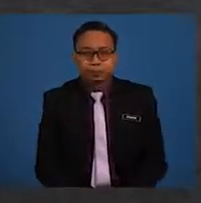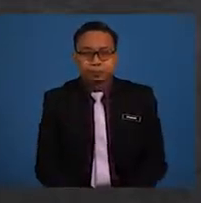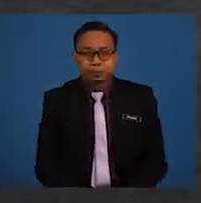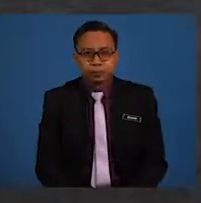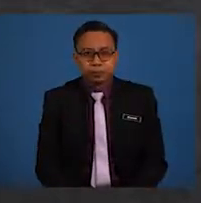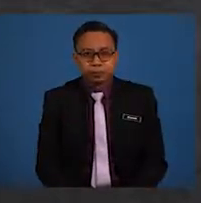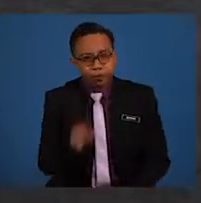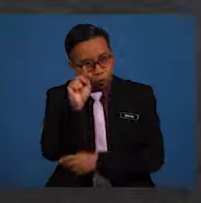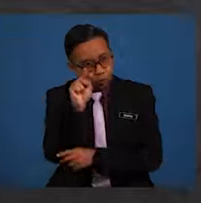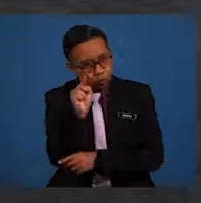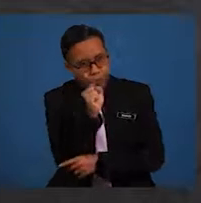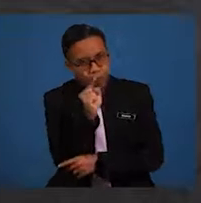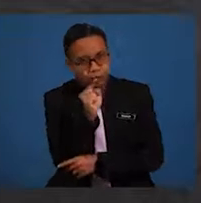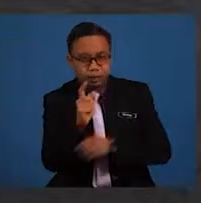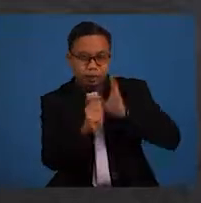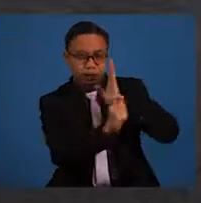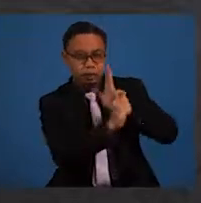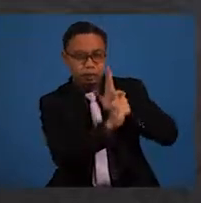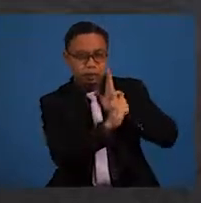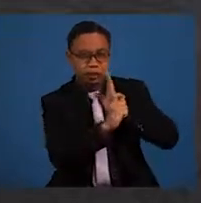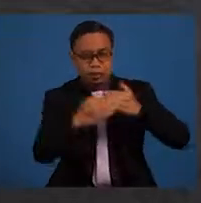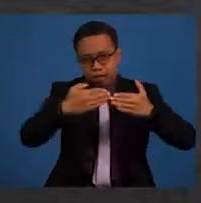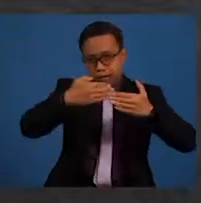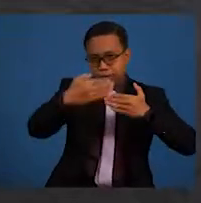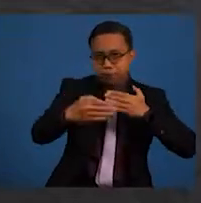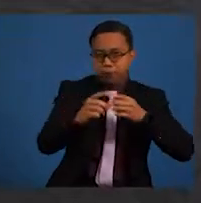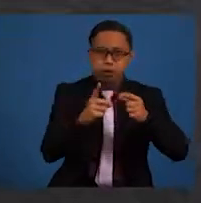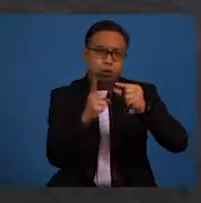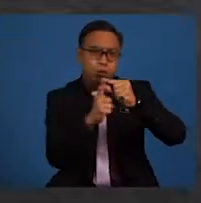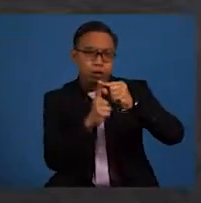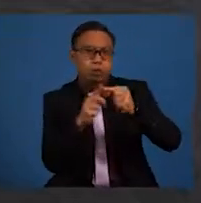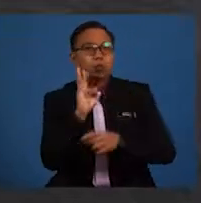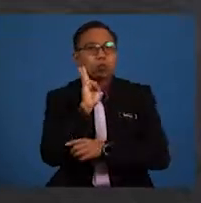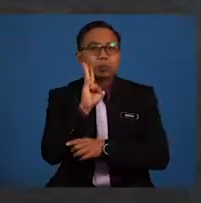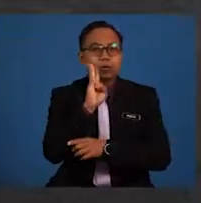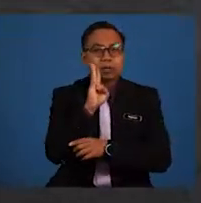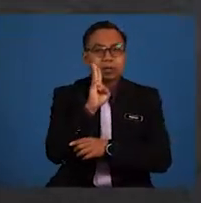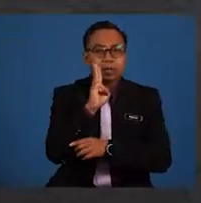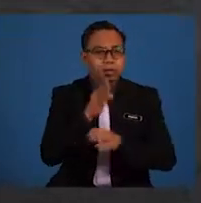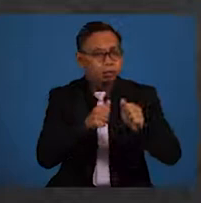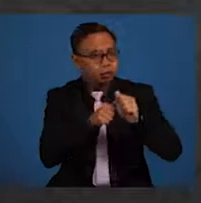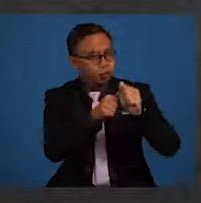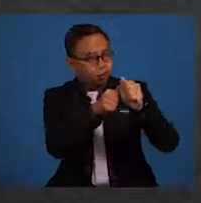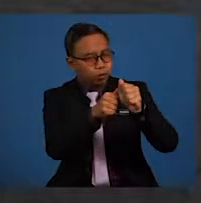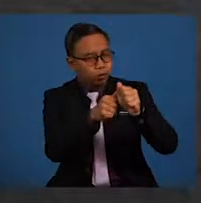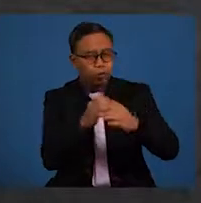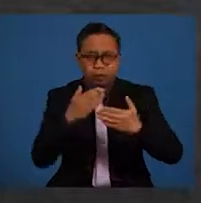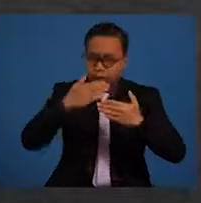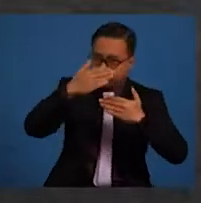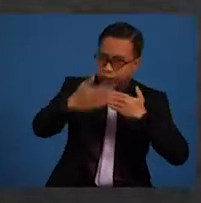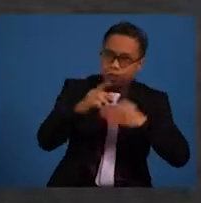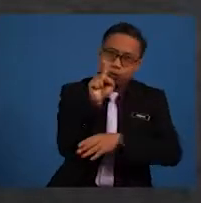A comma is added after the word woman, followed by another